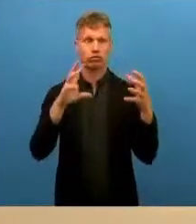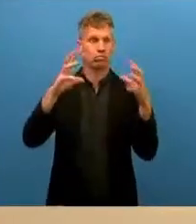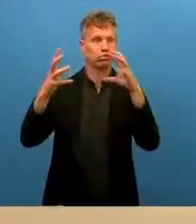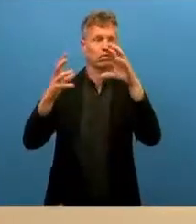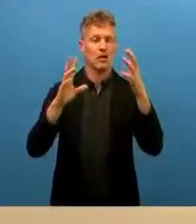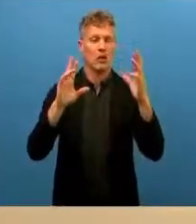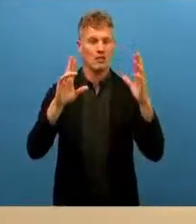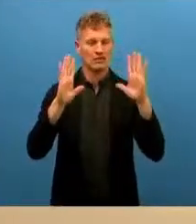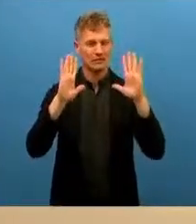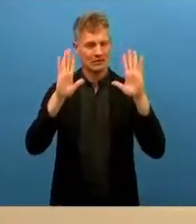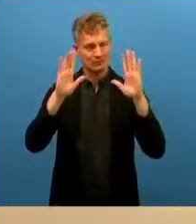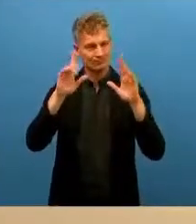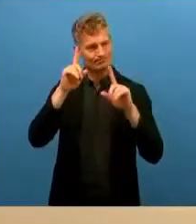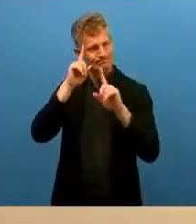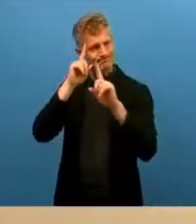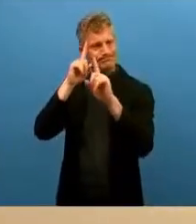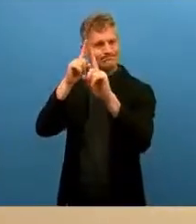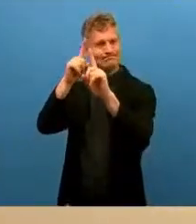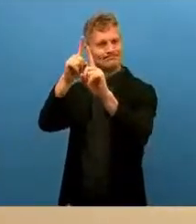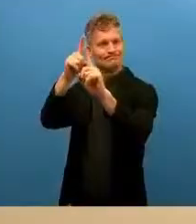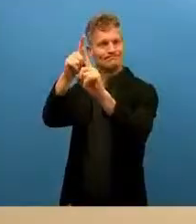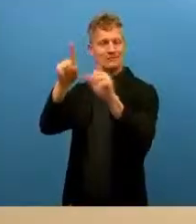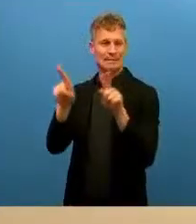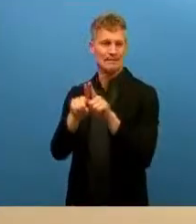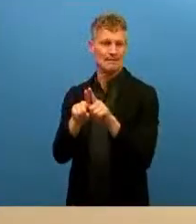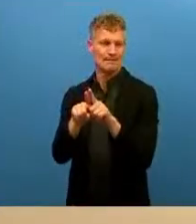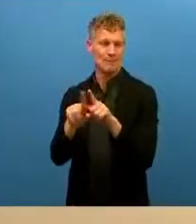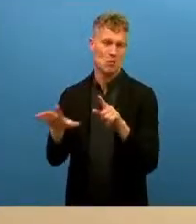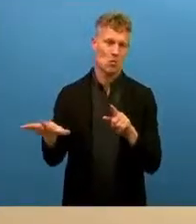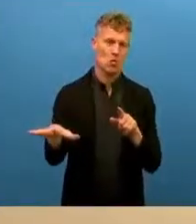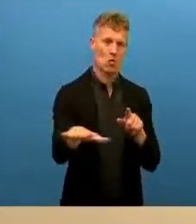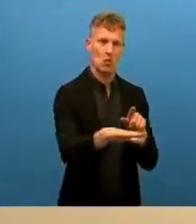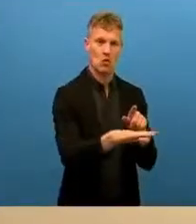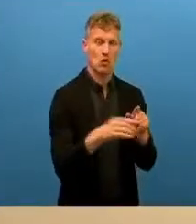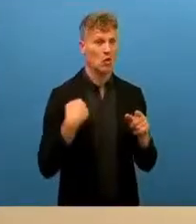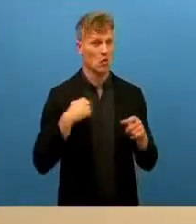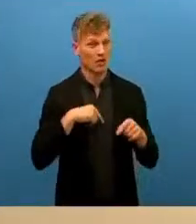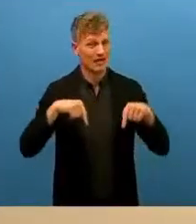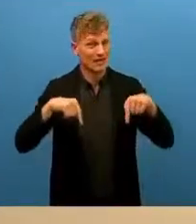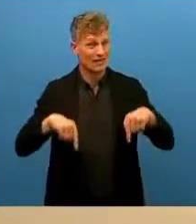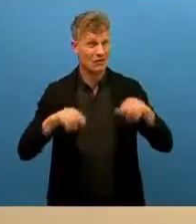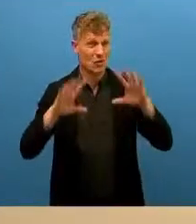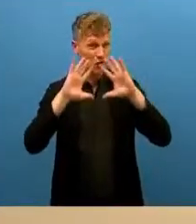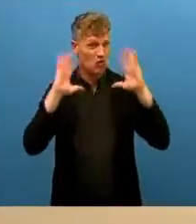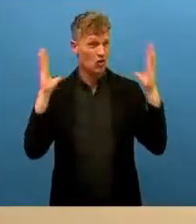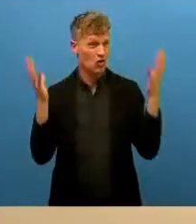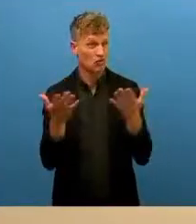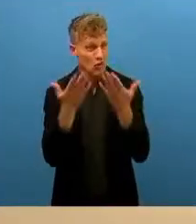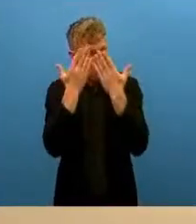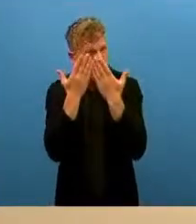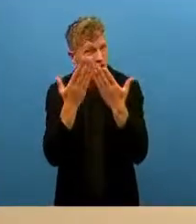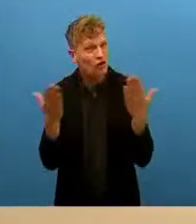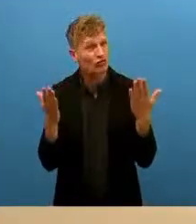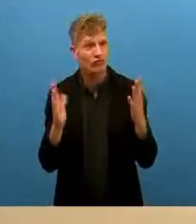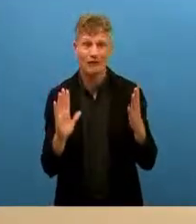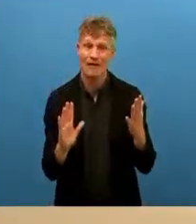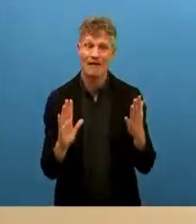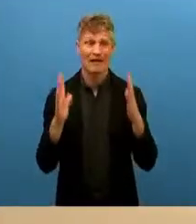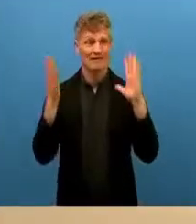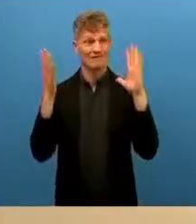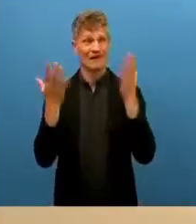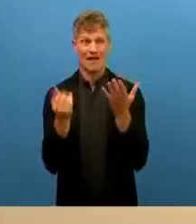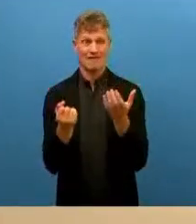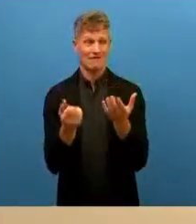recall that we should be here present on this planet and honor life, and we should take